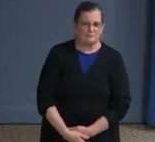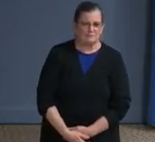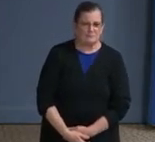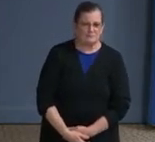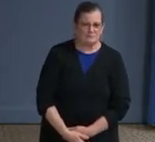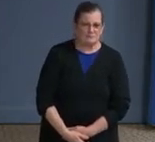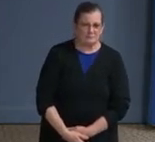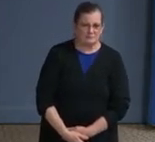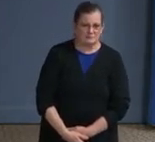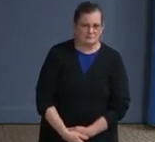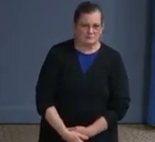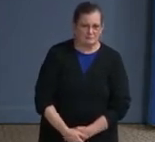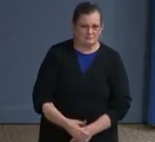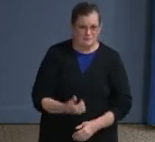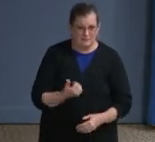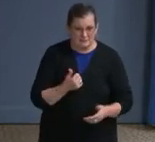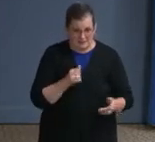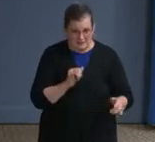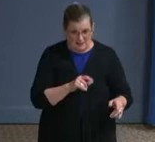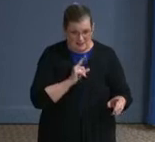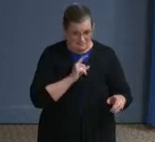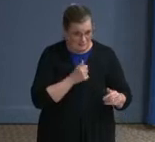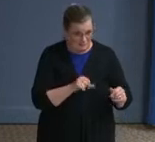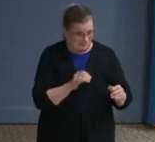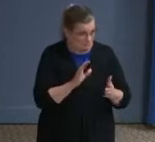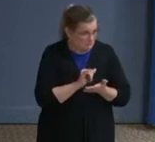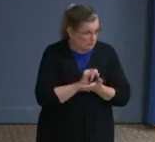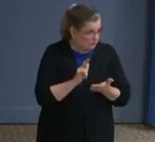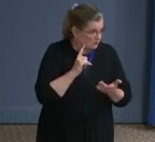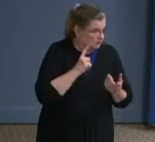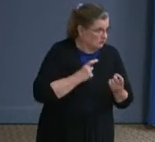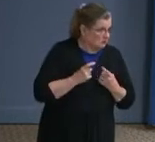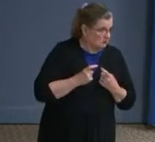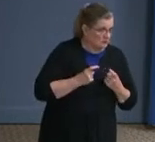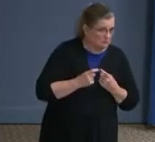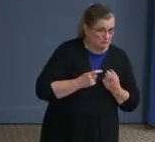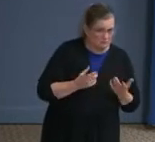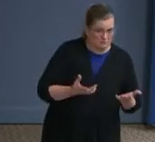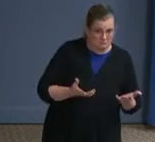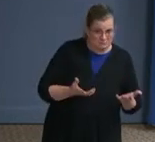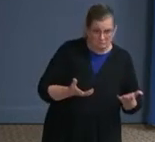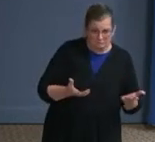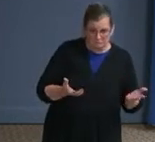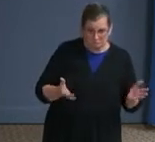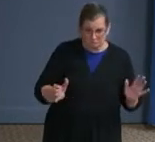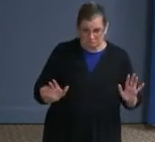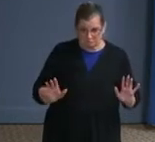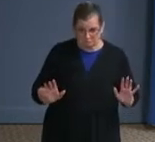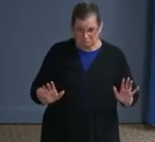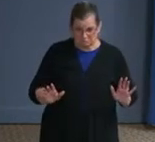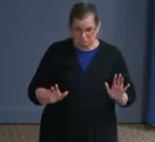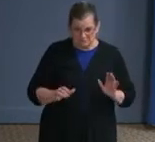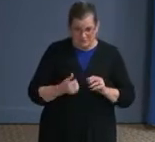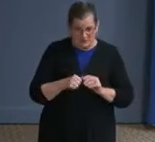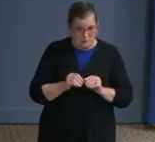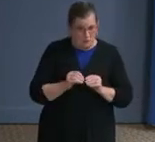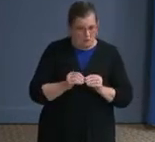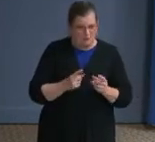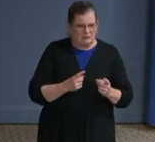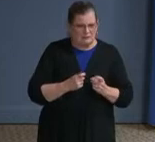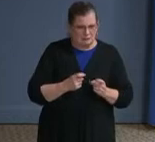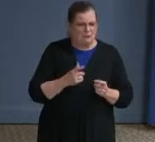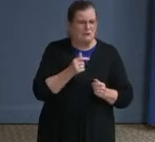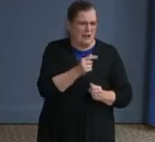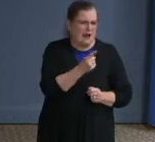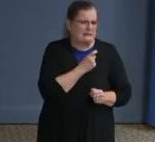Was there more to your question? No. Okay. As I said, I'm not going away, so if there are more questions, call me back.